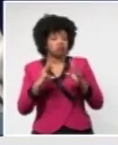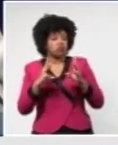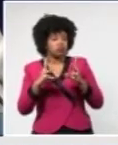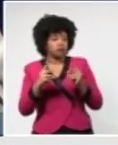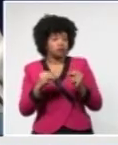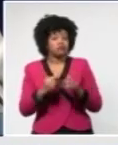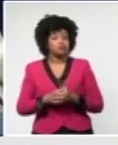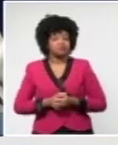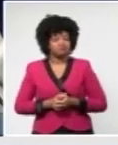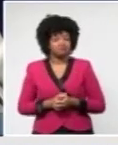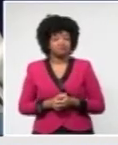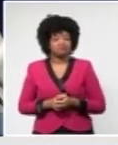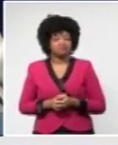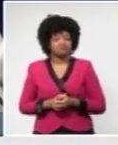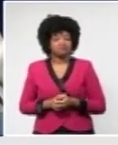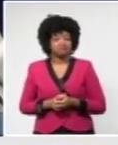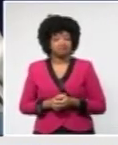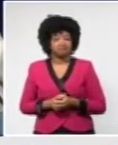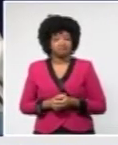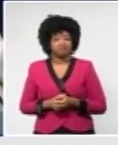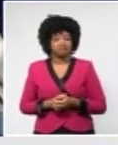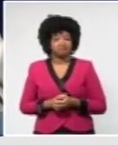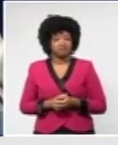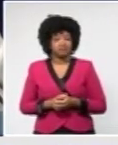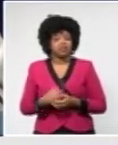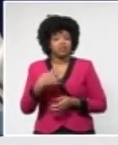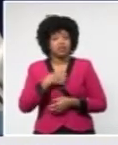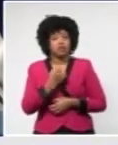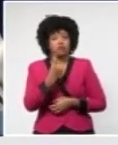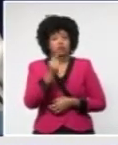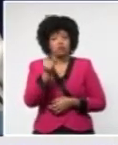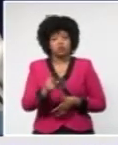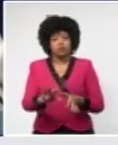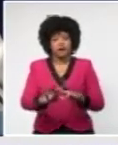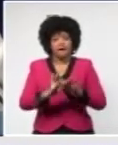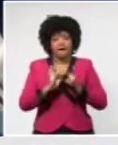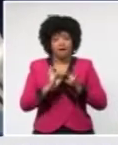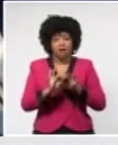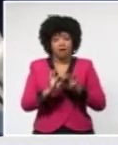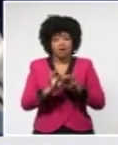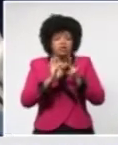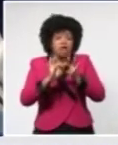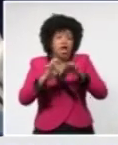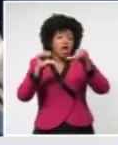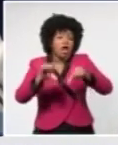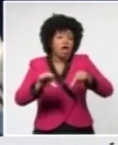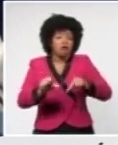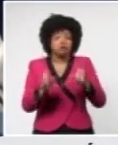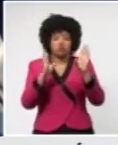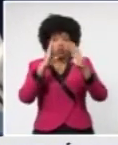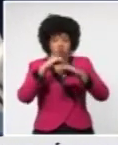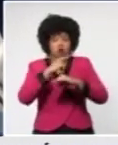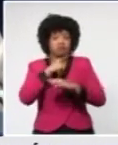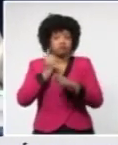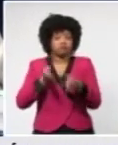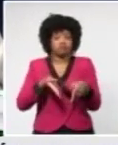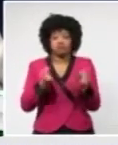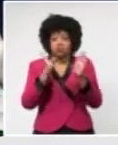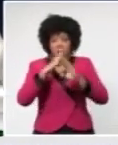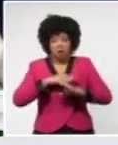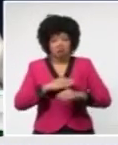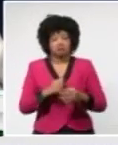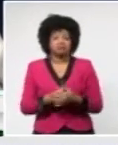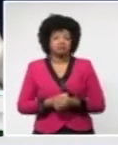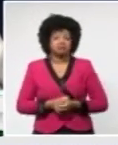Today is a relatively favorable day. We have one case in serious condition and no patients in